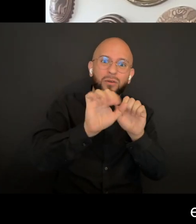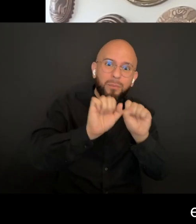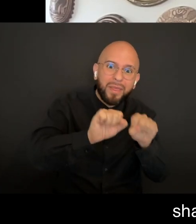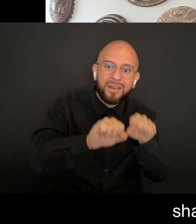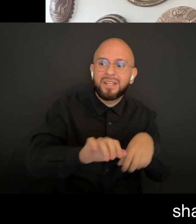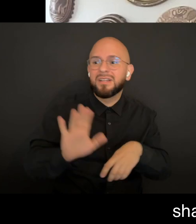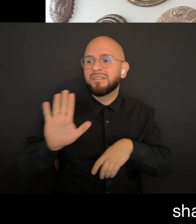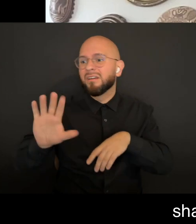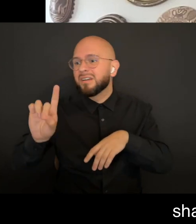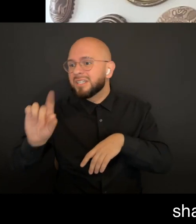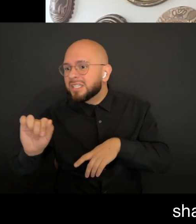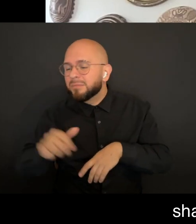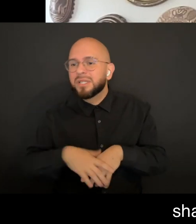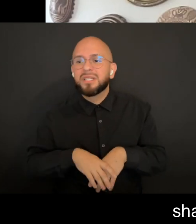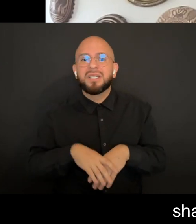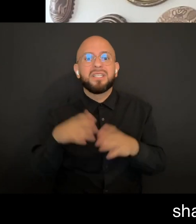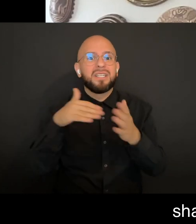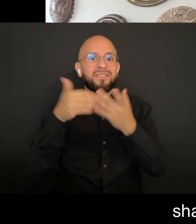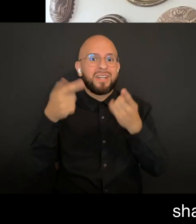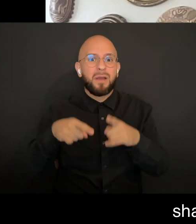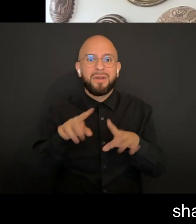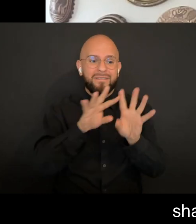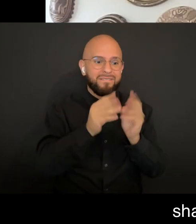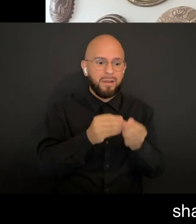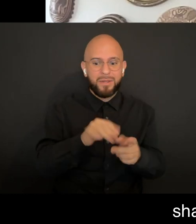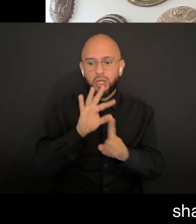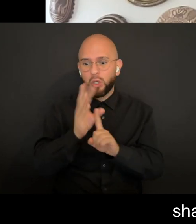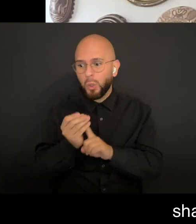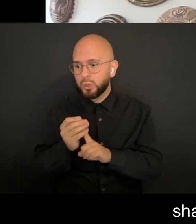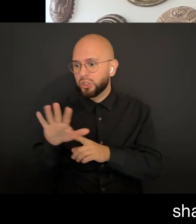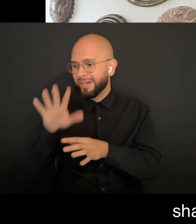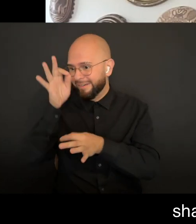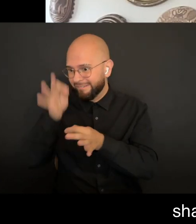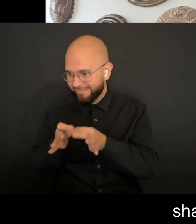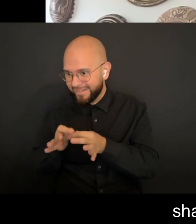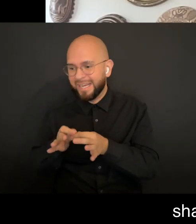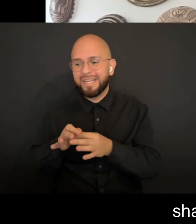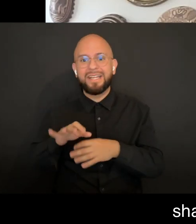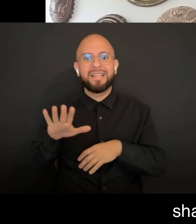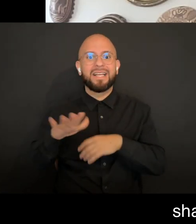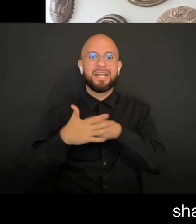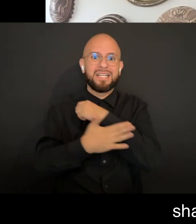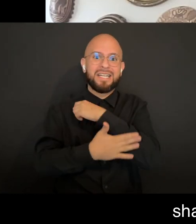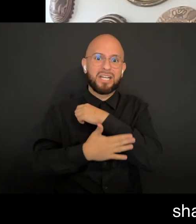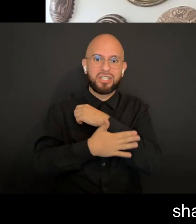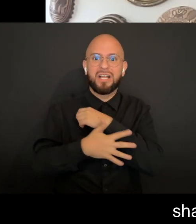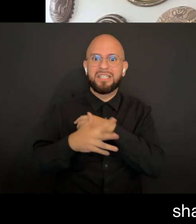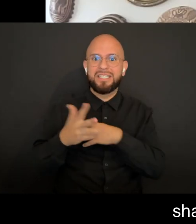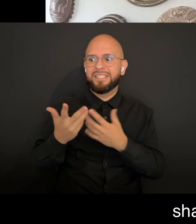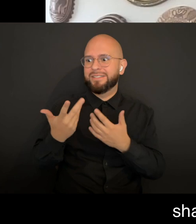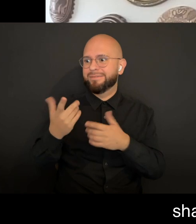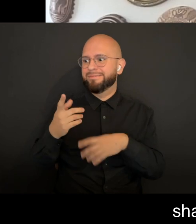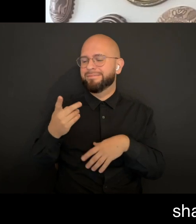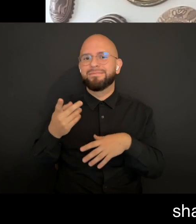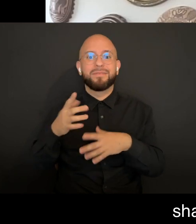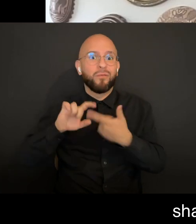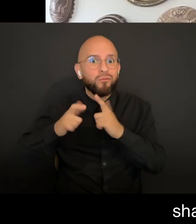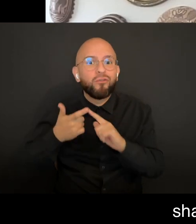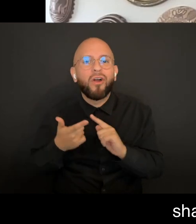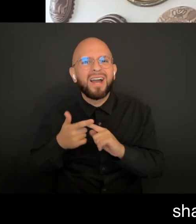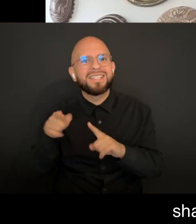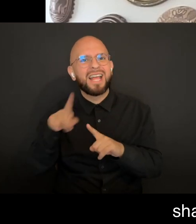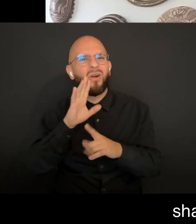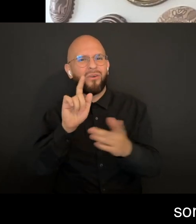differences may be shaped by someone's ability or disability, but more often by family, by culture, by faith,